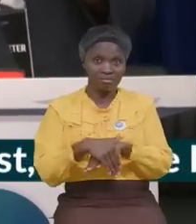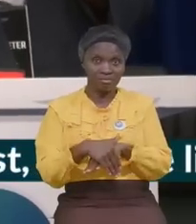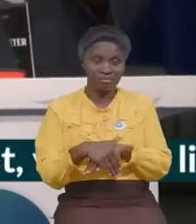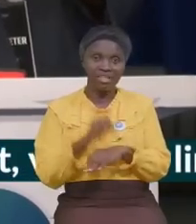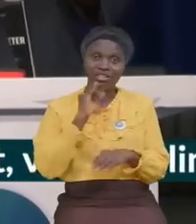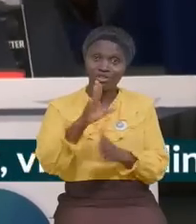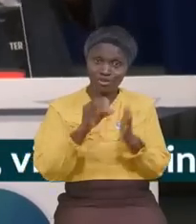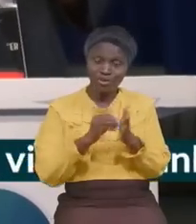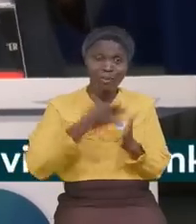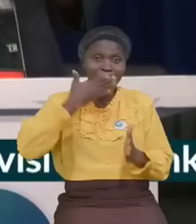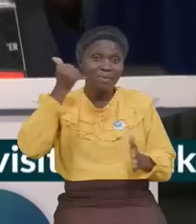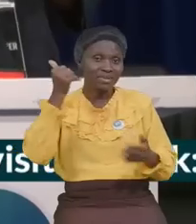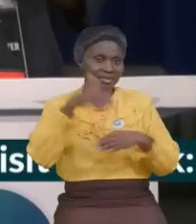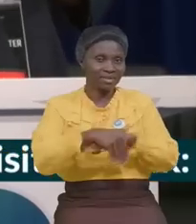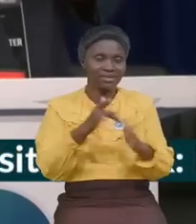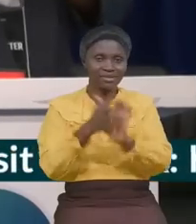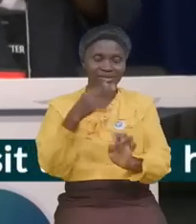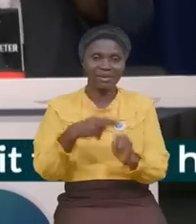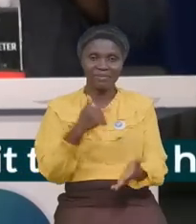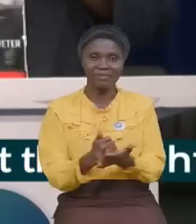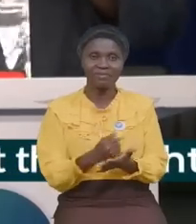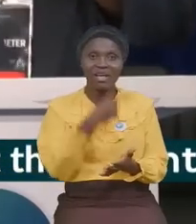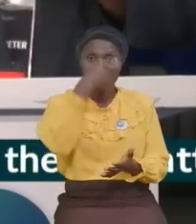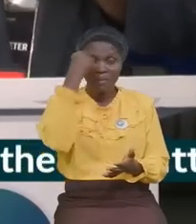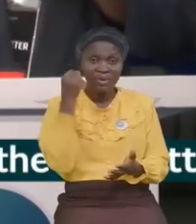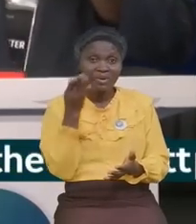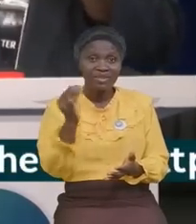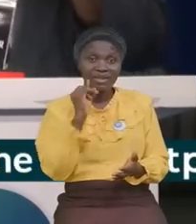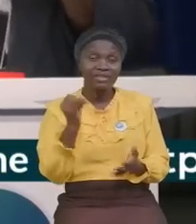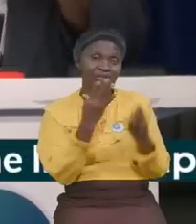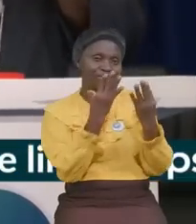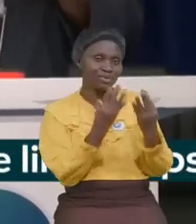best night. Because there is a solution.